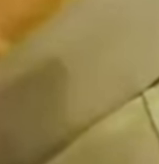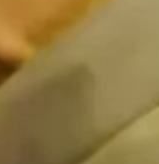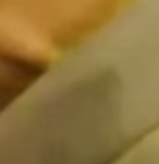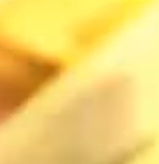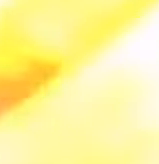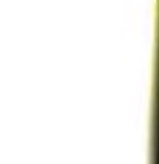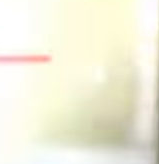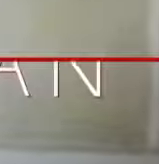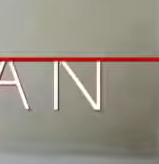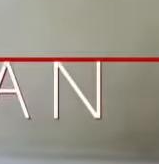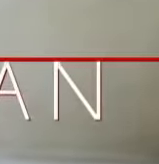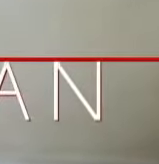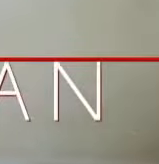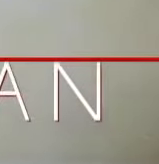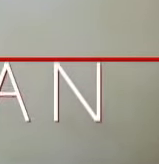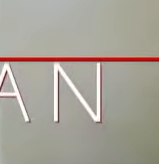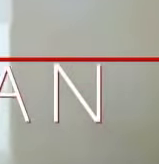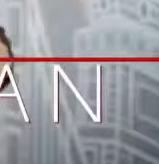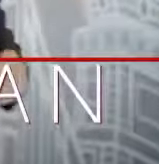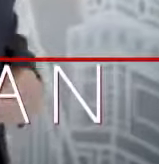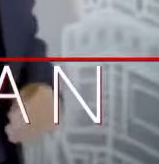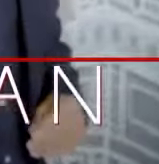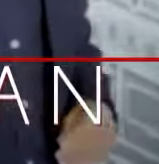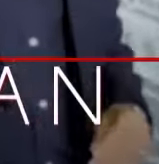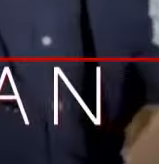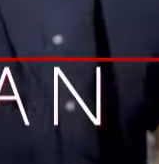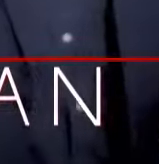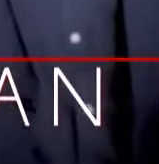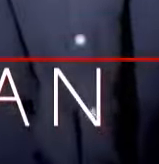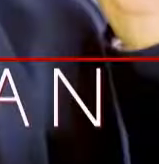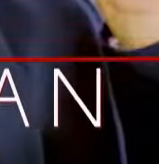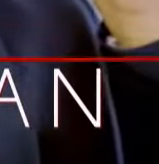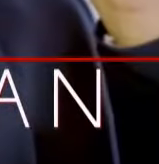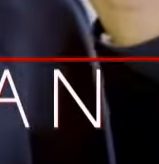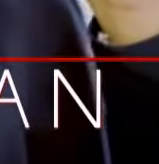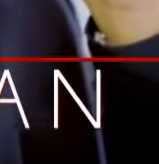magbukot. At walang kupas na kagwapuhan.